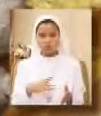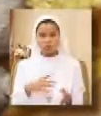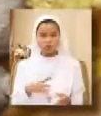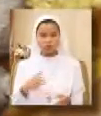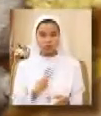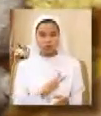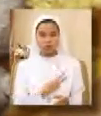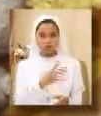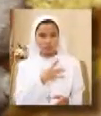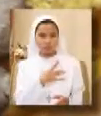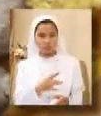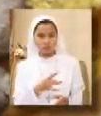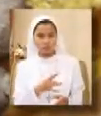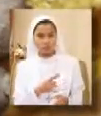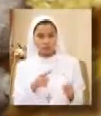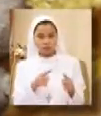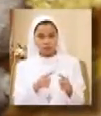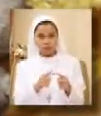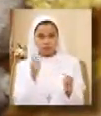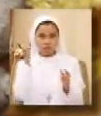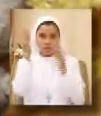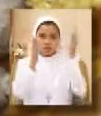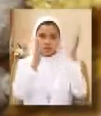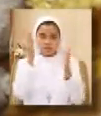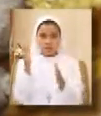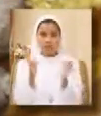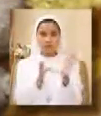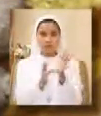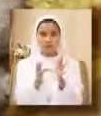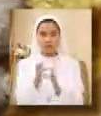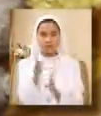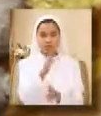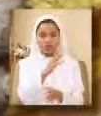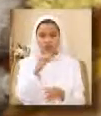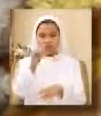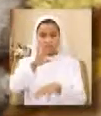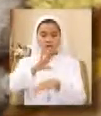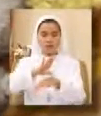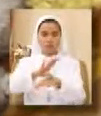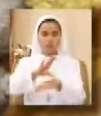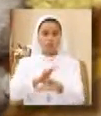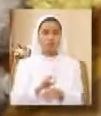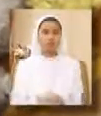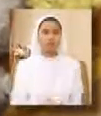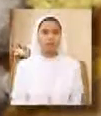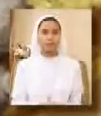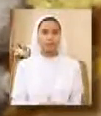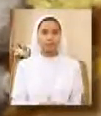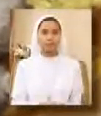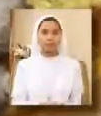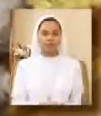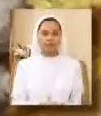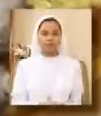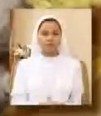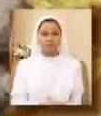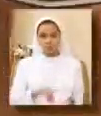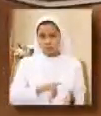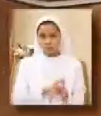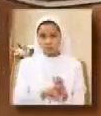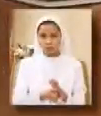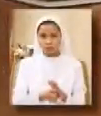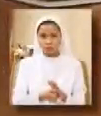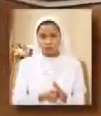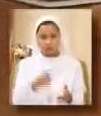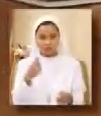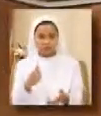and serve the church, no? Yung mga, in a way, we call it ecclesiastical titles. Title na archbishop, title na cardinal,